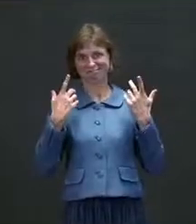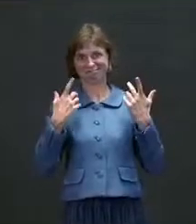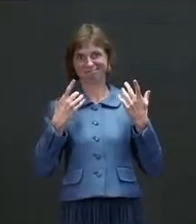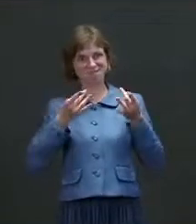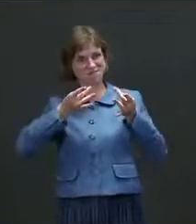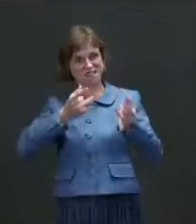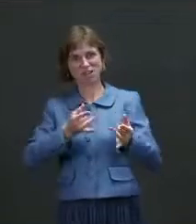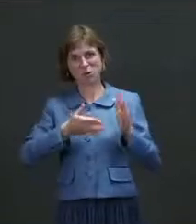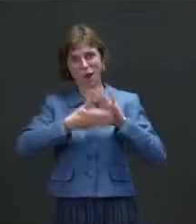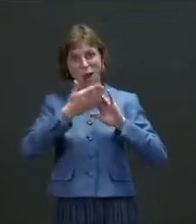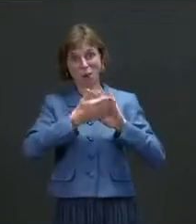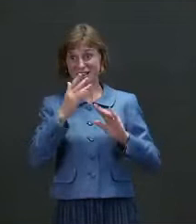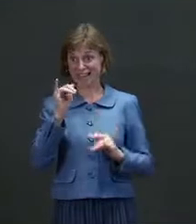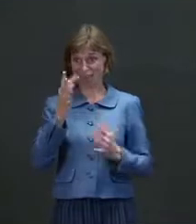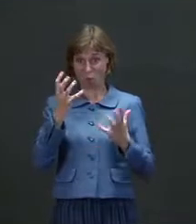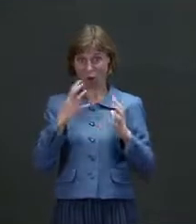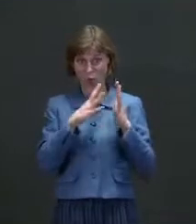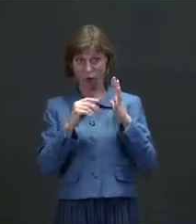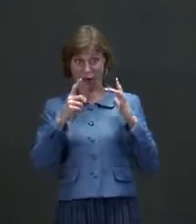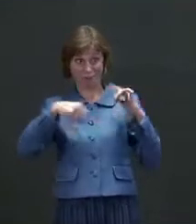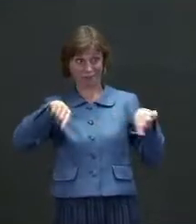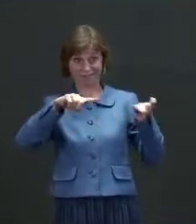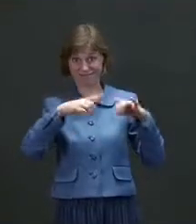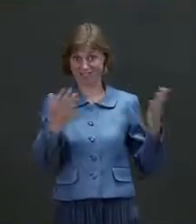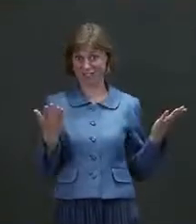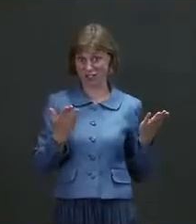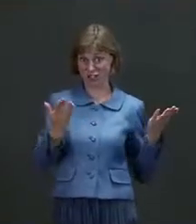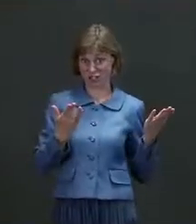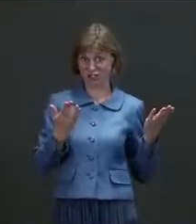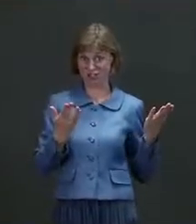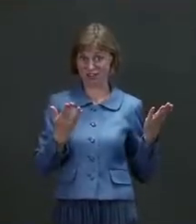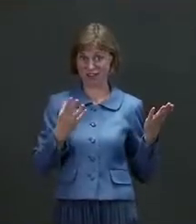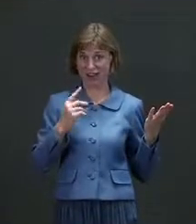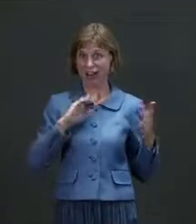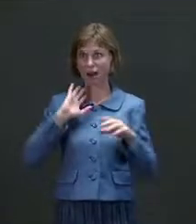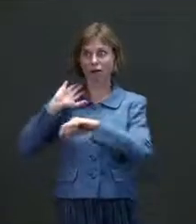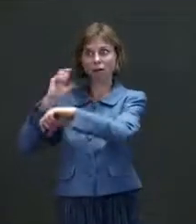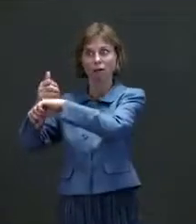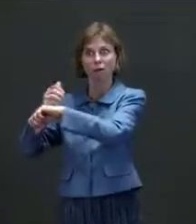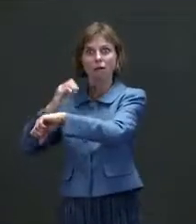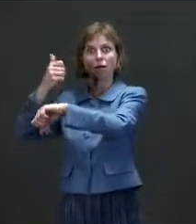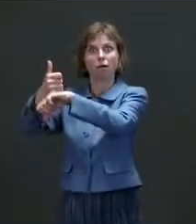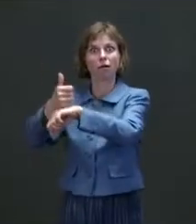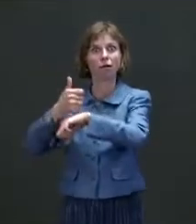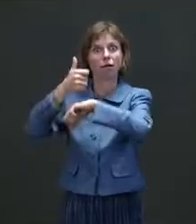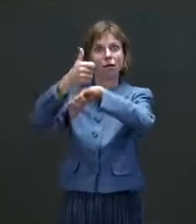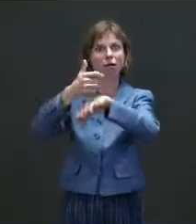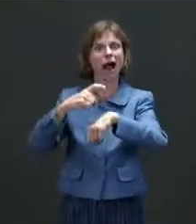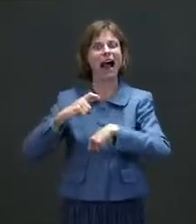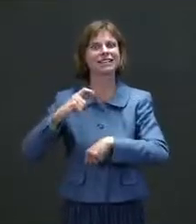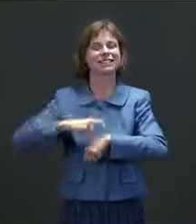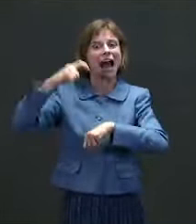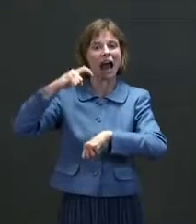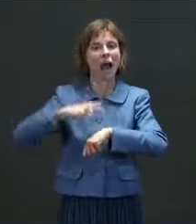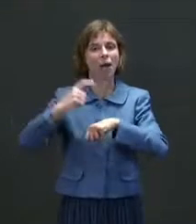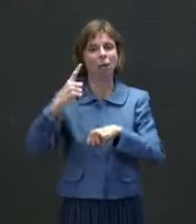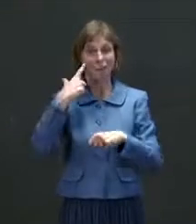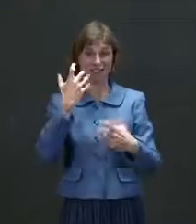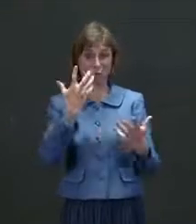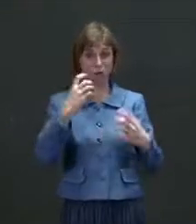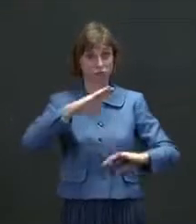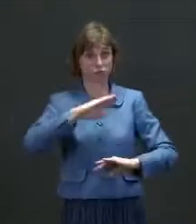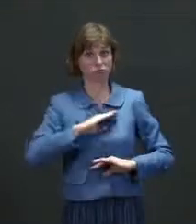us to replicate this and to be able to open timely so that we can reach your 100-day